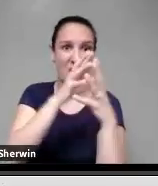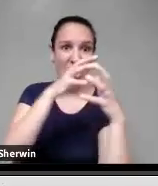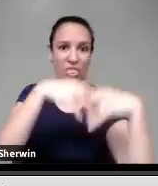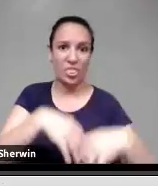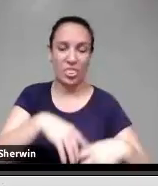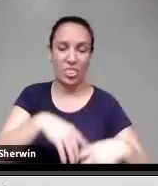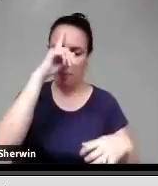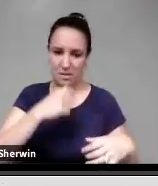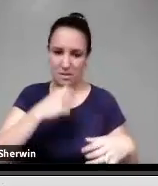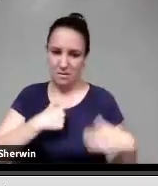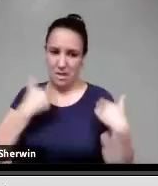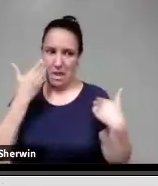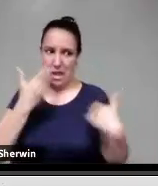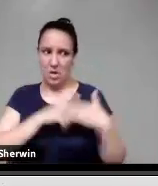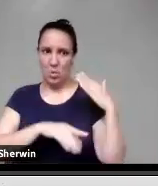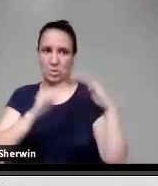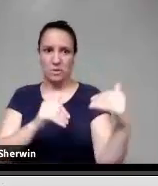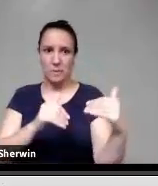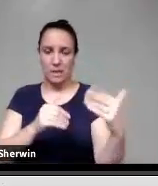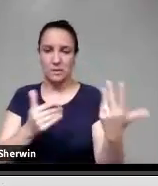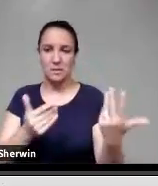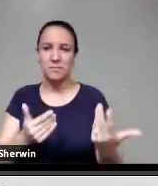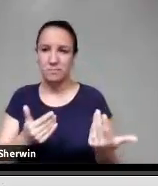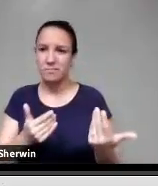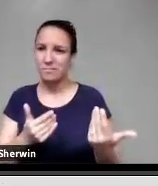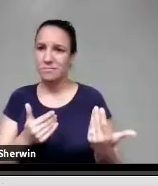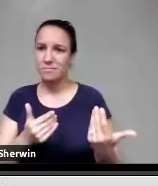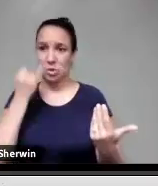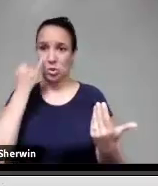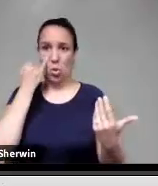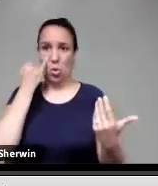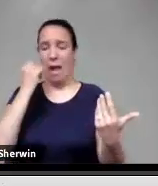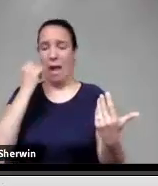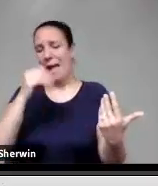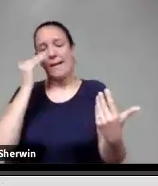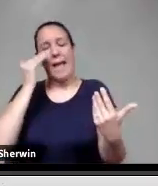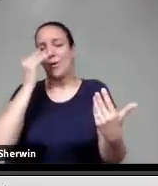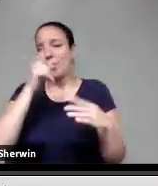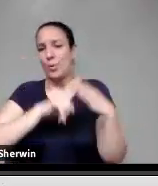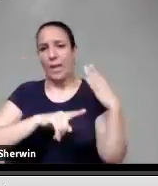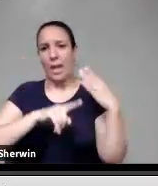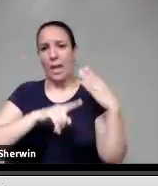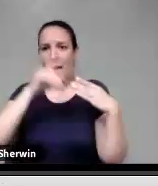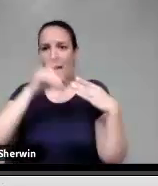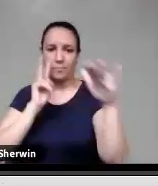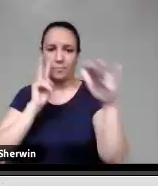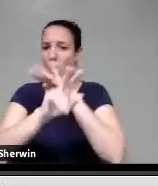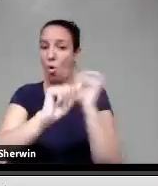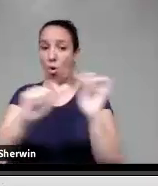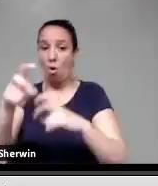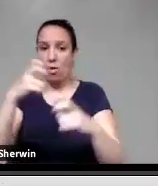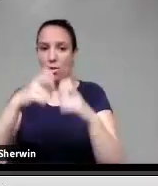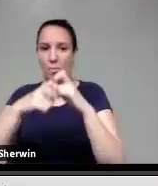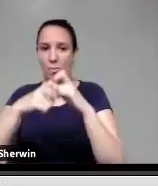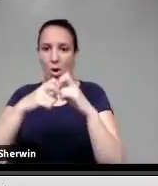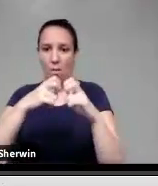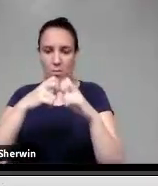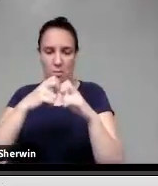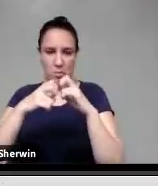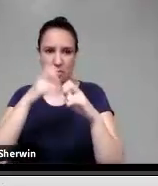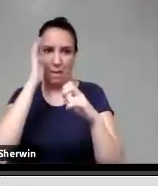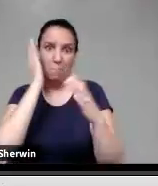that in advance. You're not going to think of everything, but if you can think it through before you go out to another group,